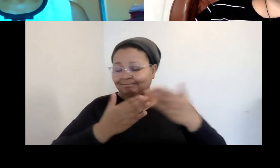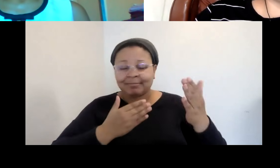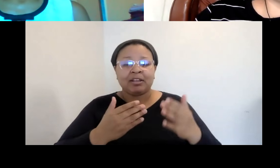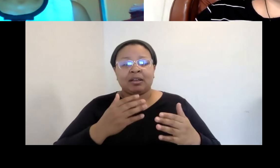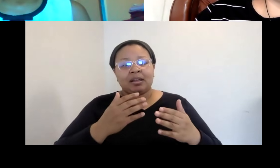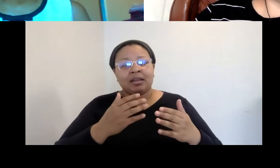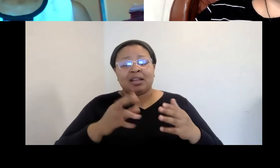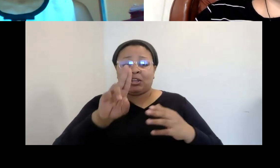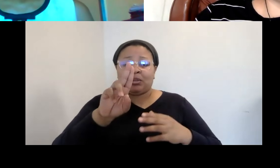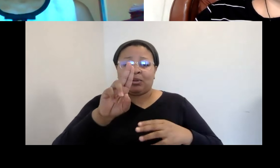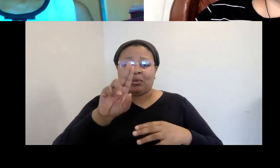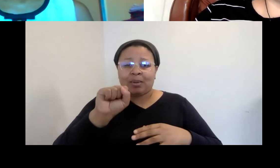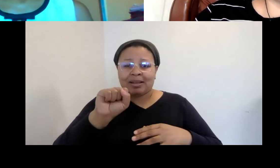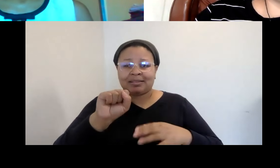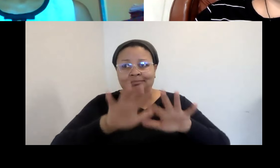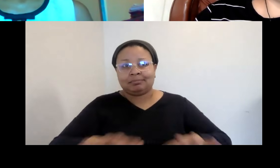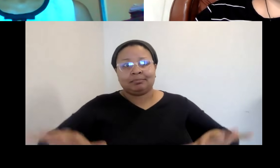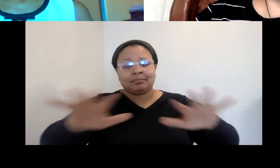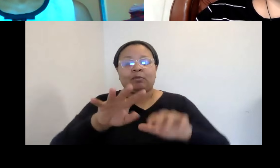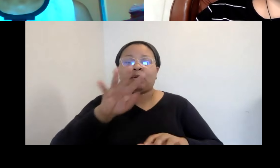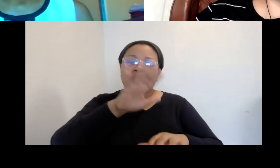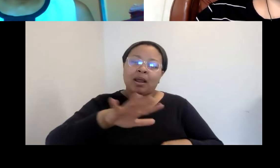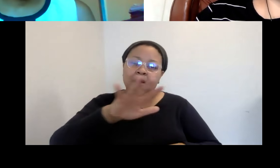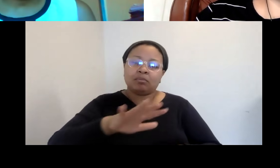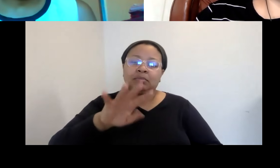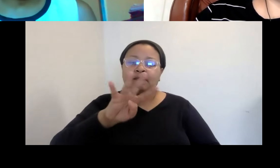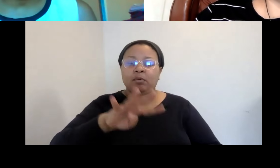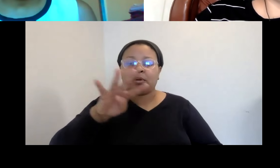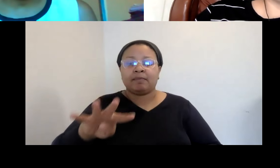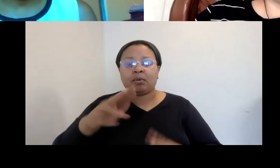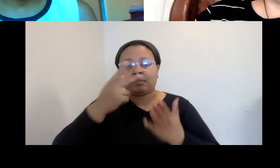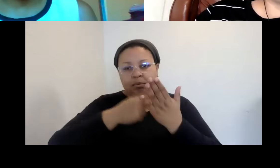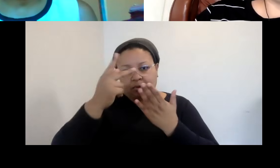programs across the nation. So go on